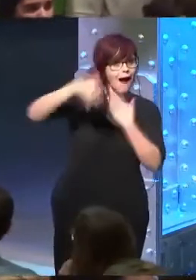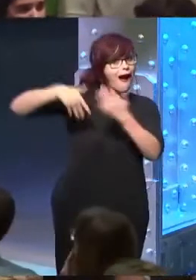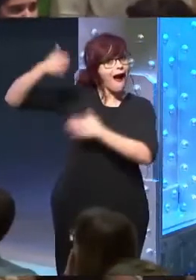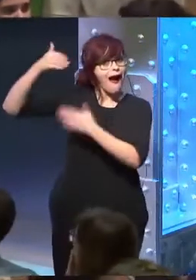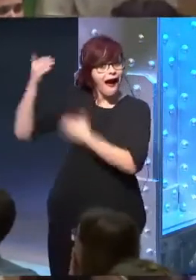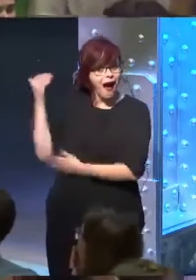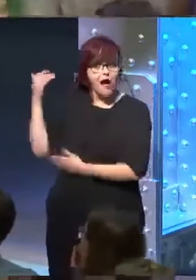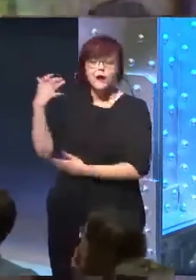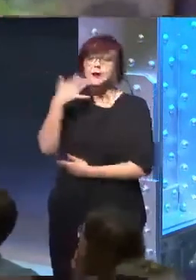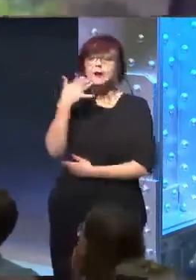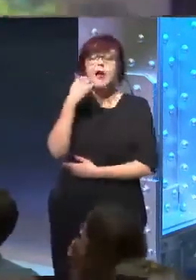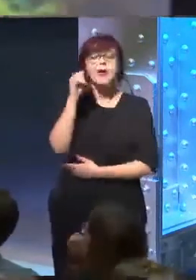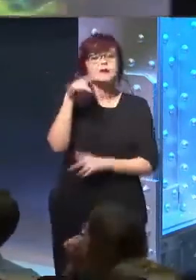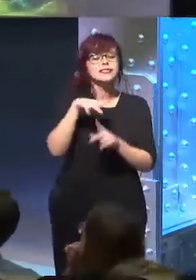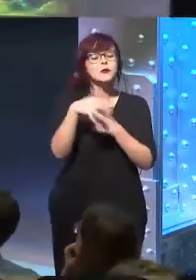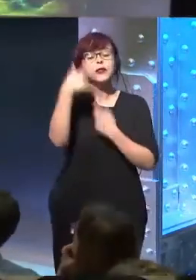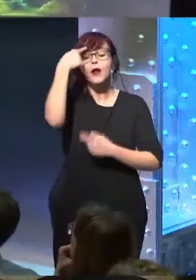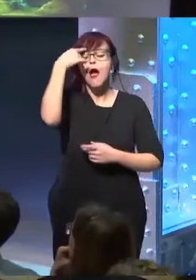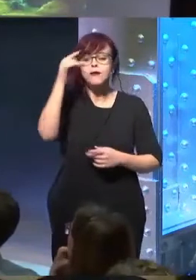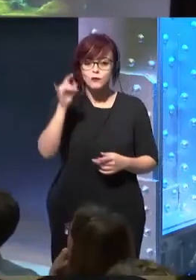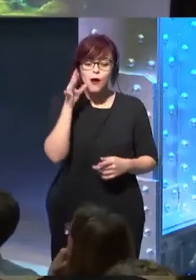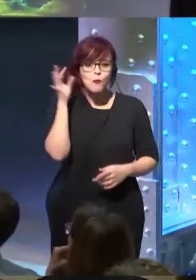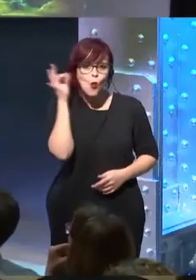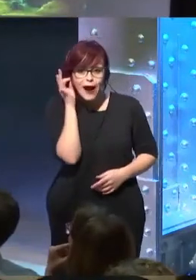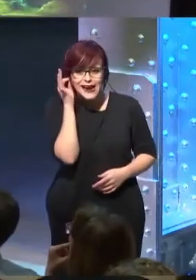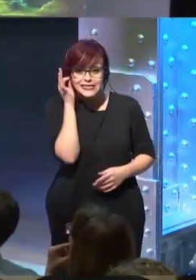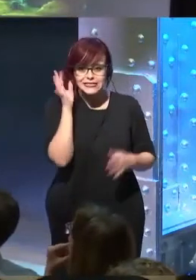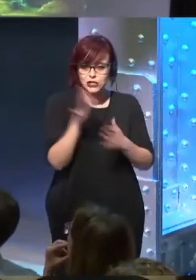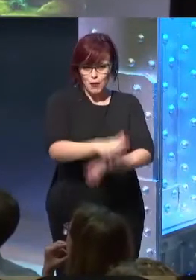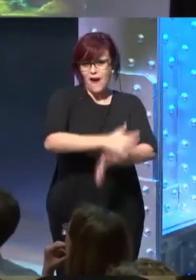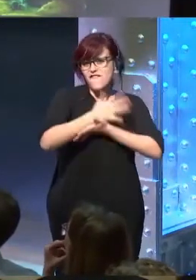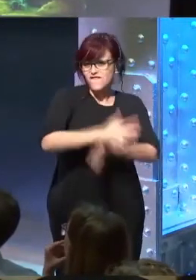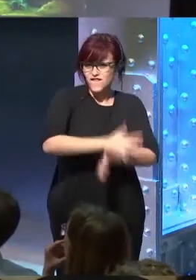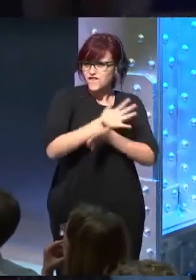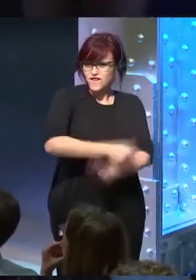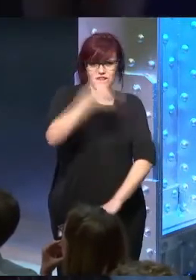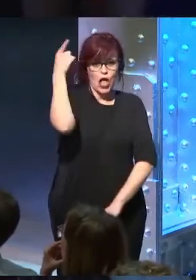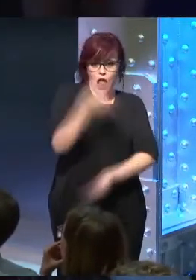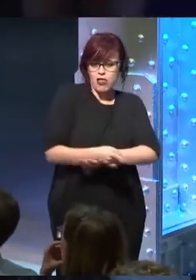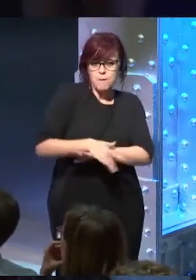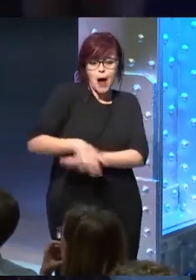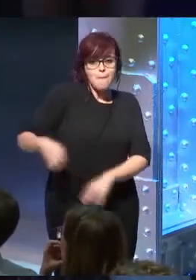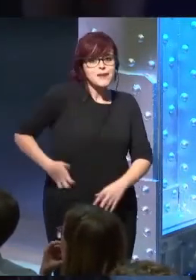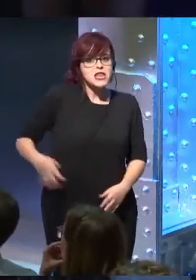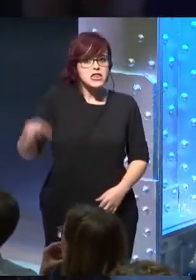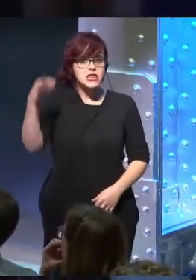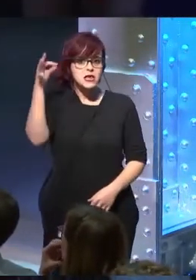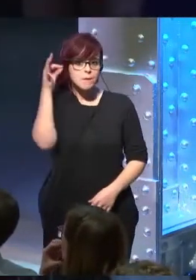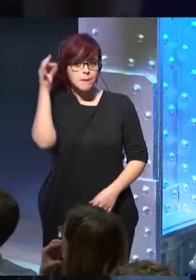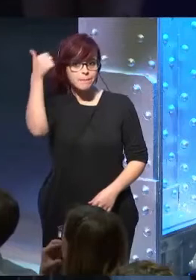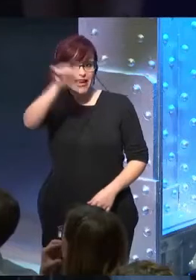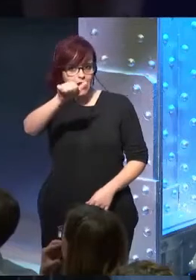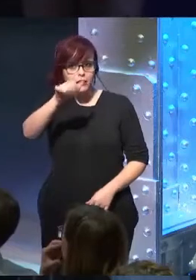brutal prince of the ruling house, was given a speaking part solely to denounce the rapist